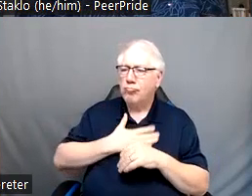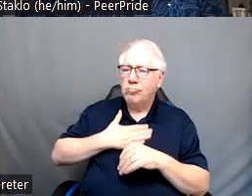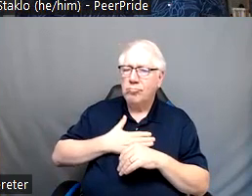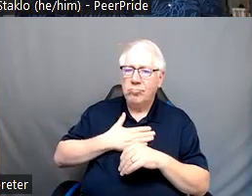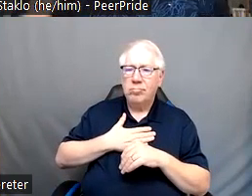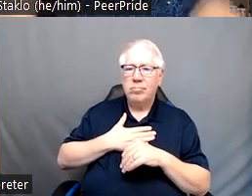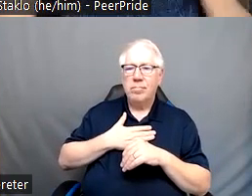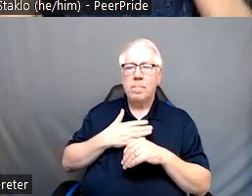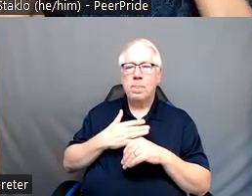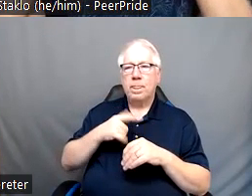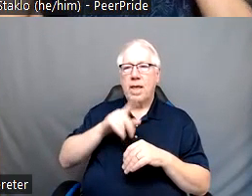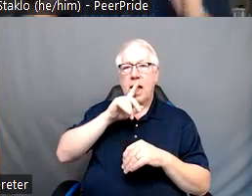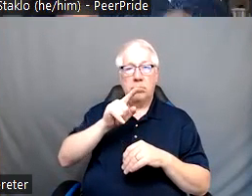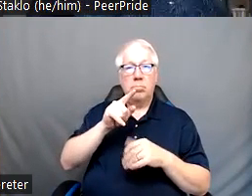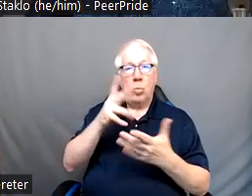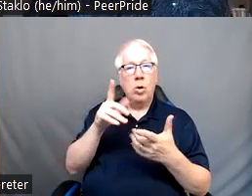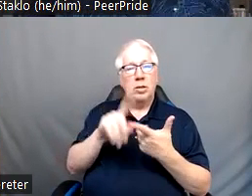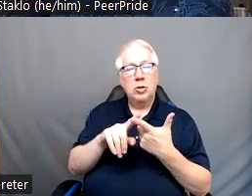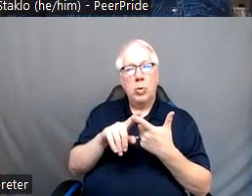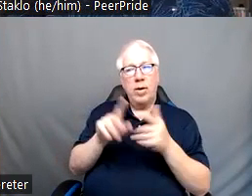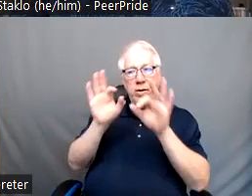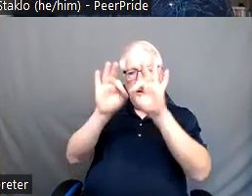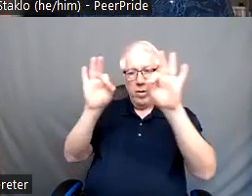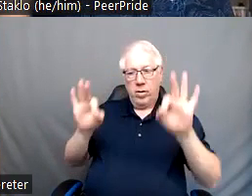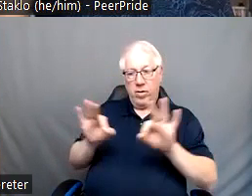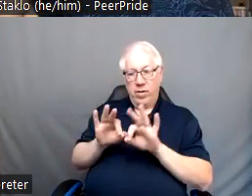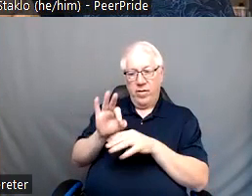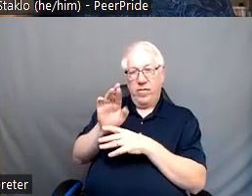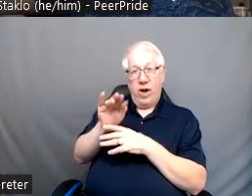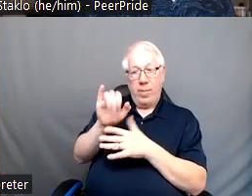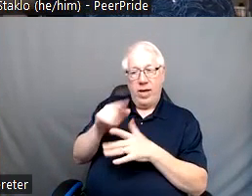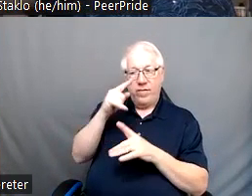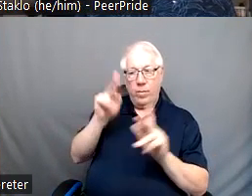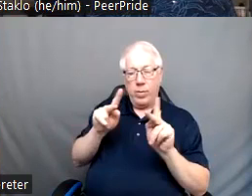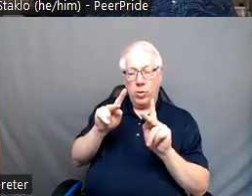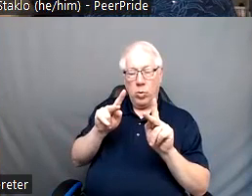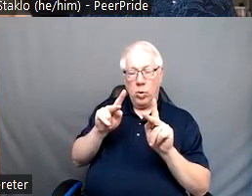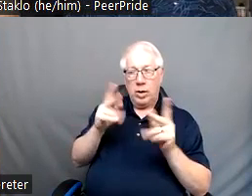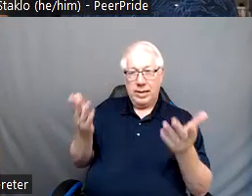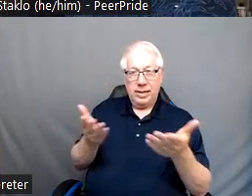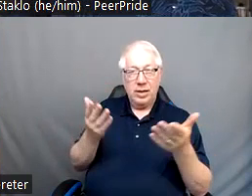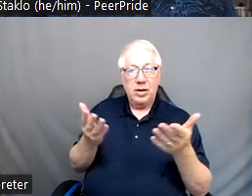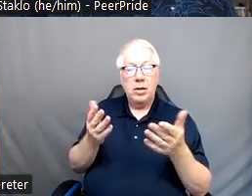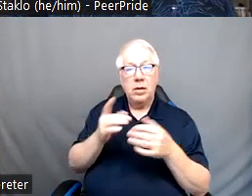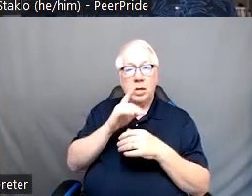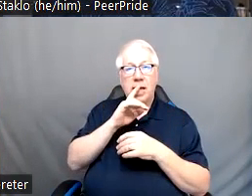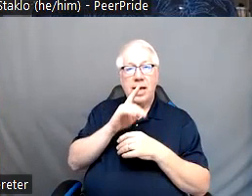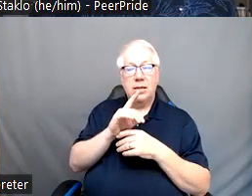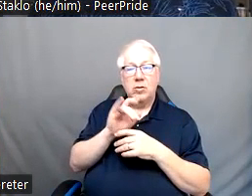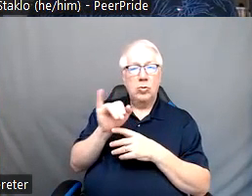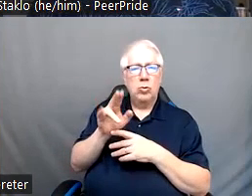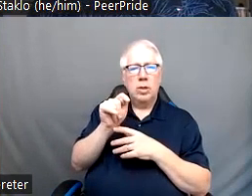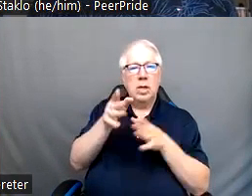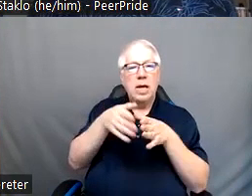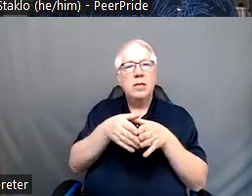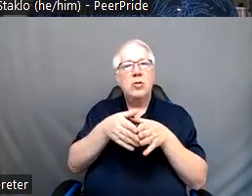so I definitely want to frame that for everyone who is attending, in that it is just